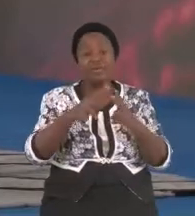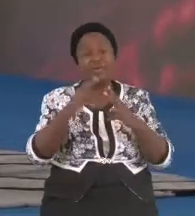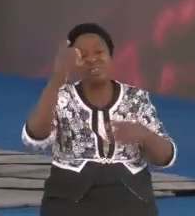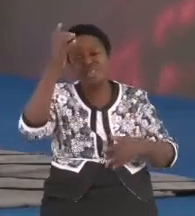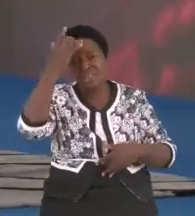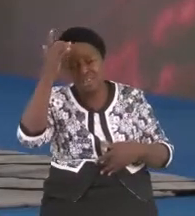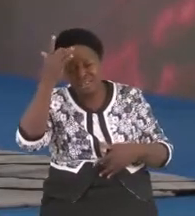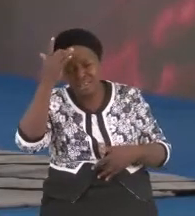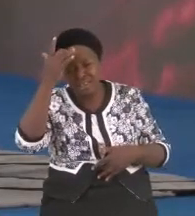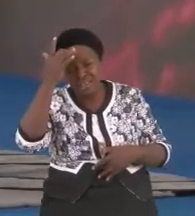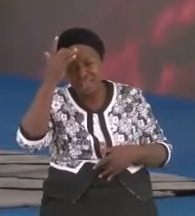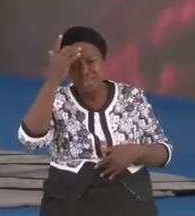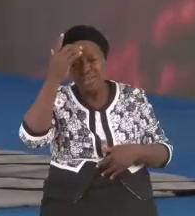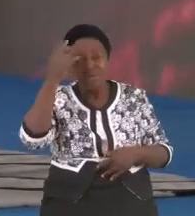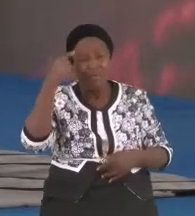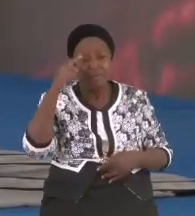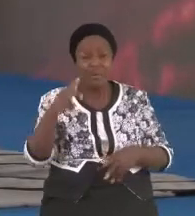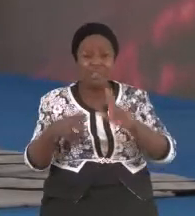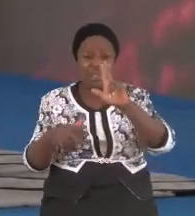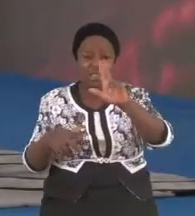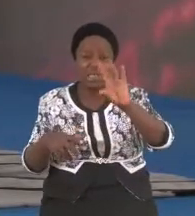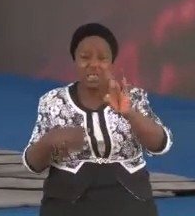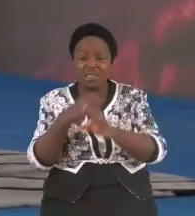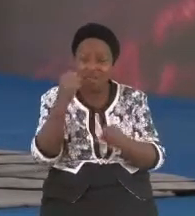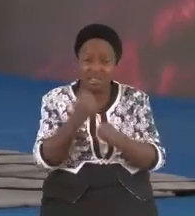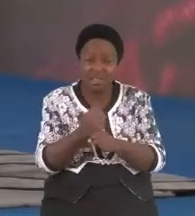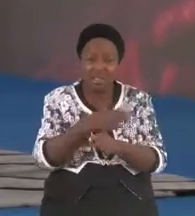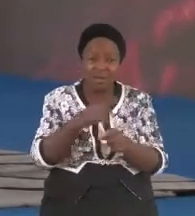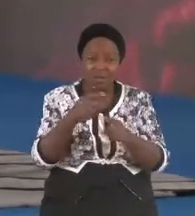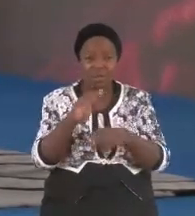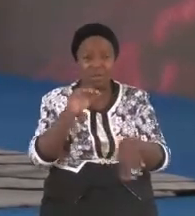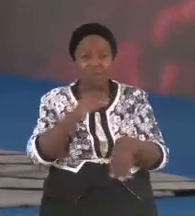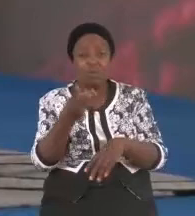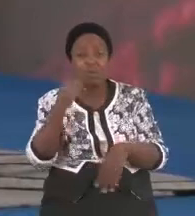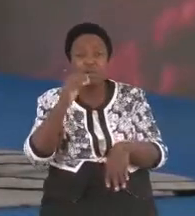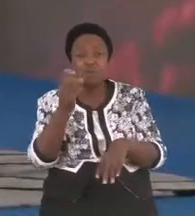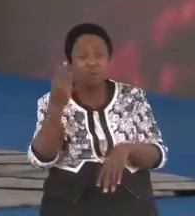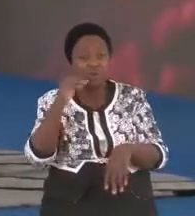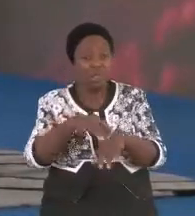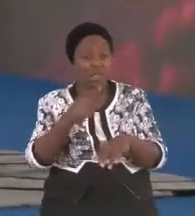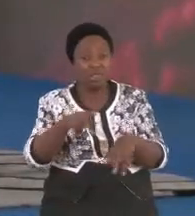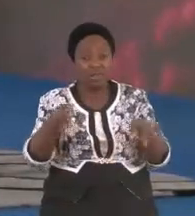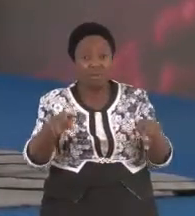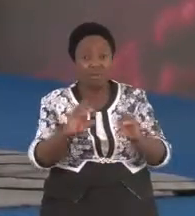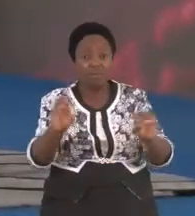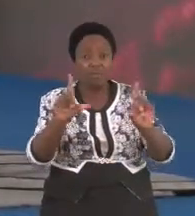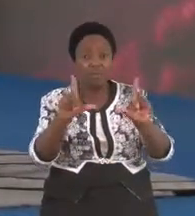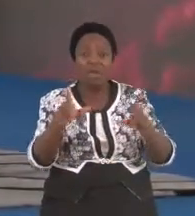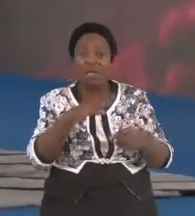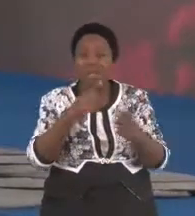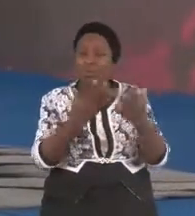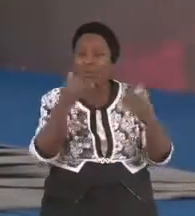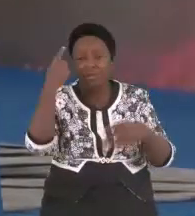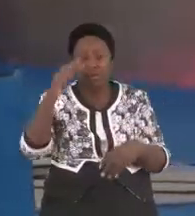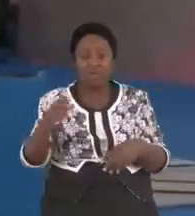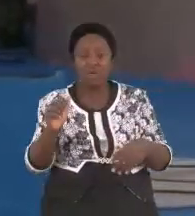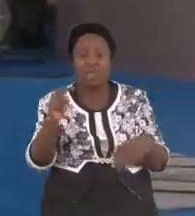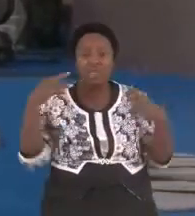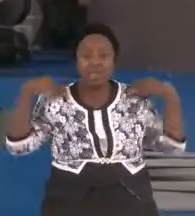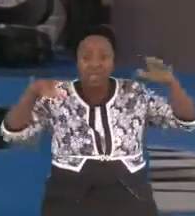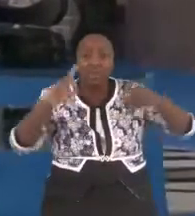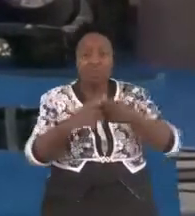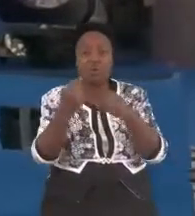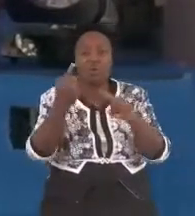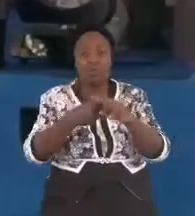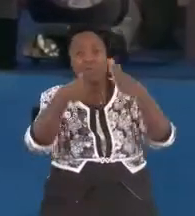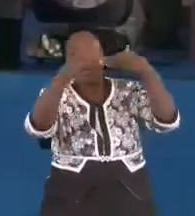for 38 years, and he was at the pool waiting for an angel to come from heaven and then to trouble the water, and